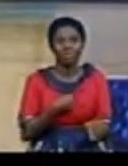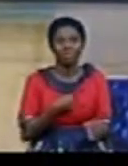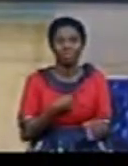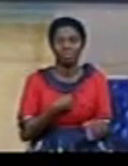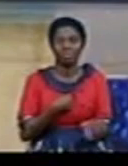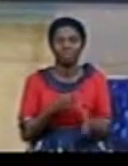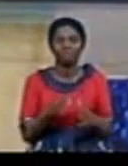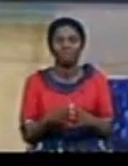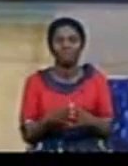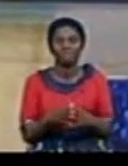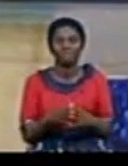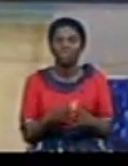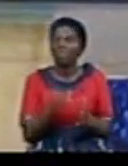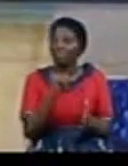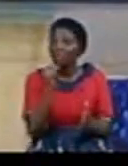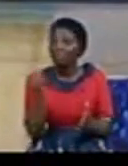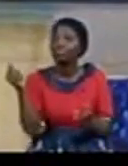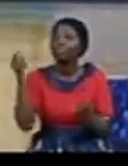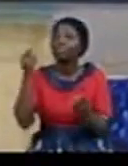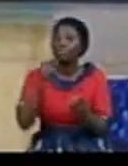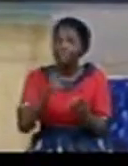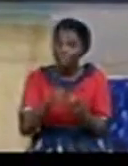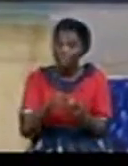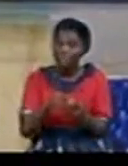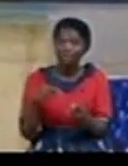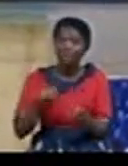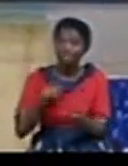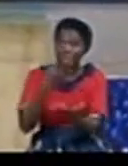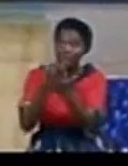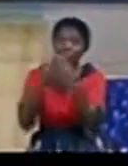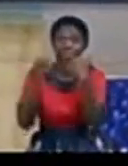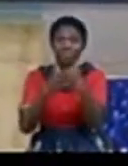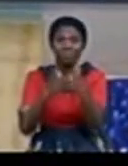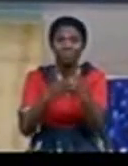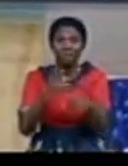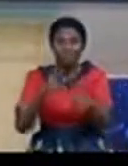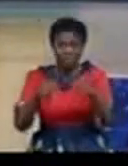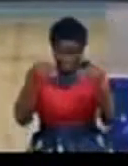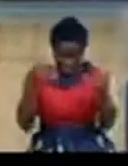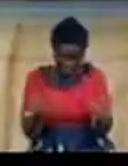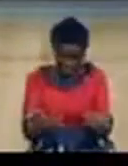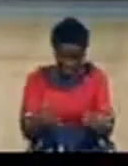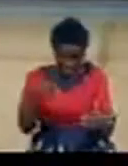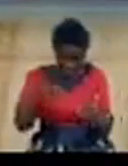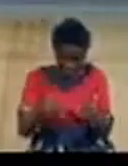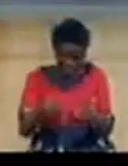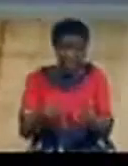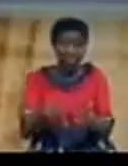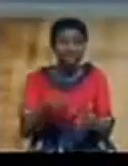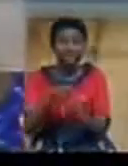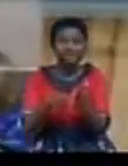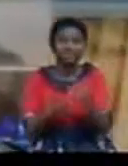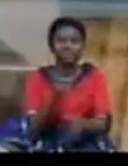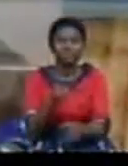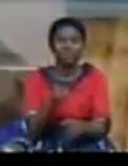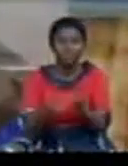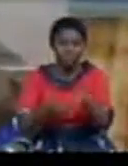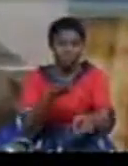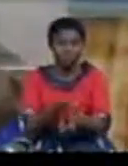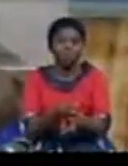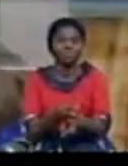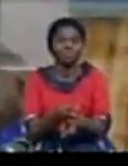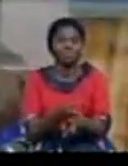heaven, in this world, as he is, love always flowing. Look